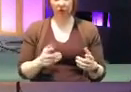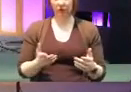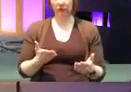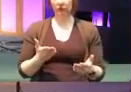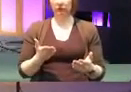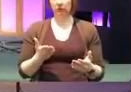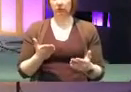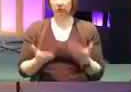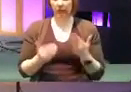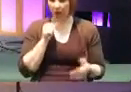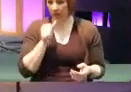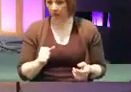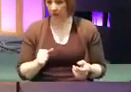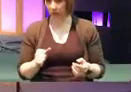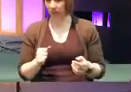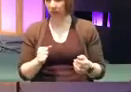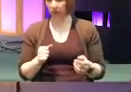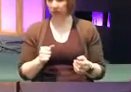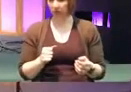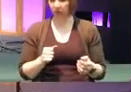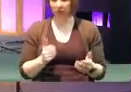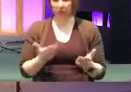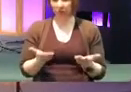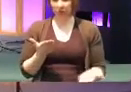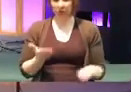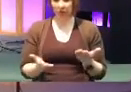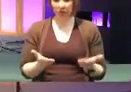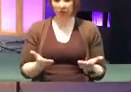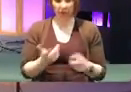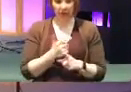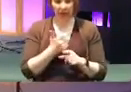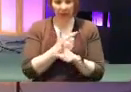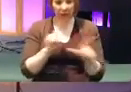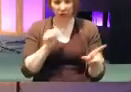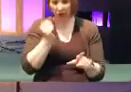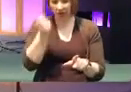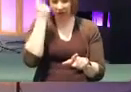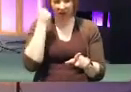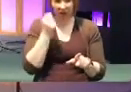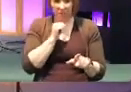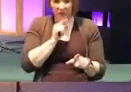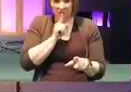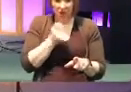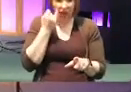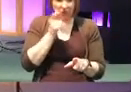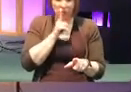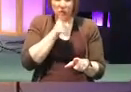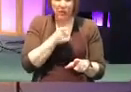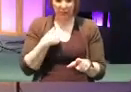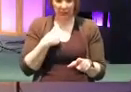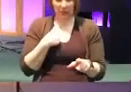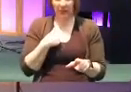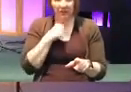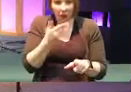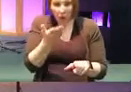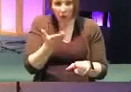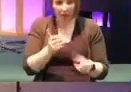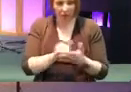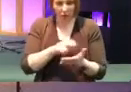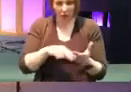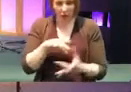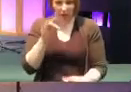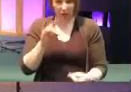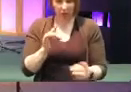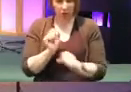not. And again, that may be praying. Maybe that's a language you don't understand. Say, I don't know if that's really me. It's not you. Okay? It's the Holy Spirit that's working